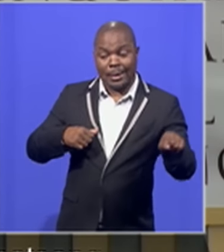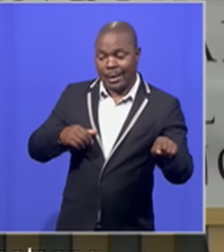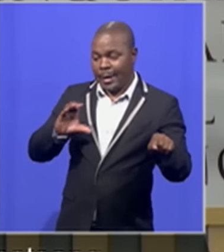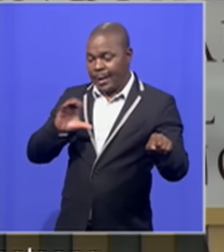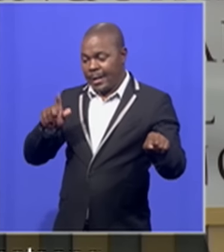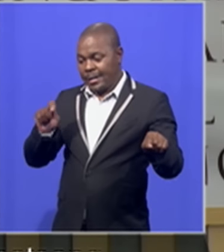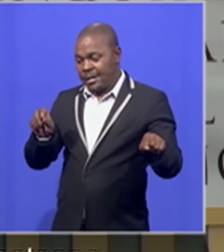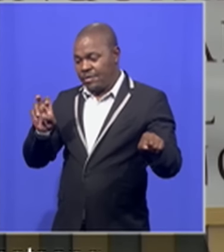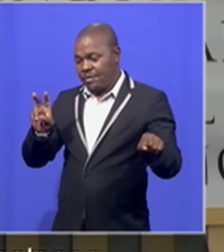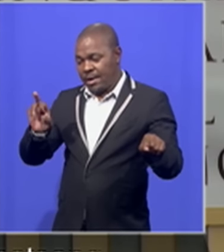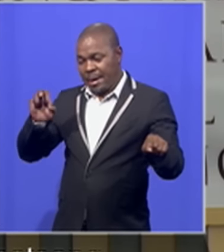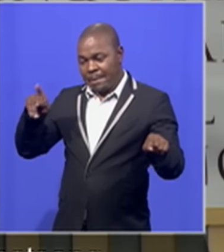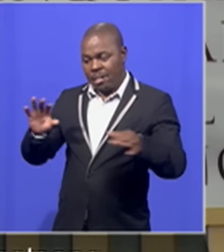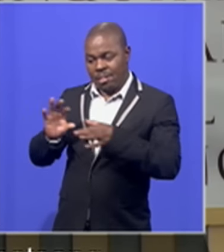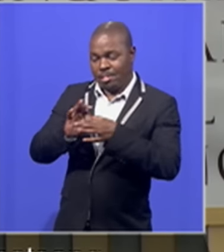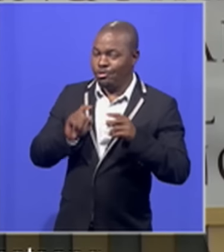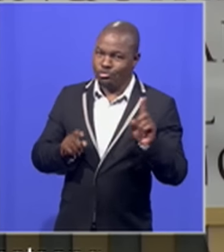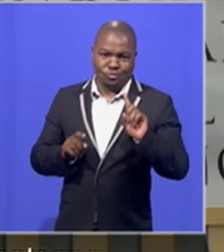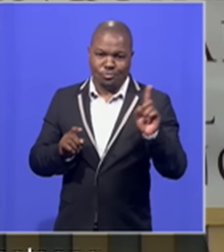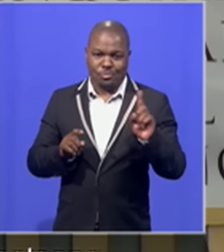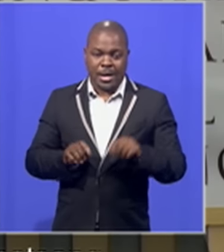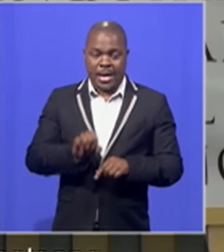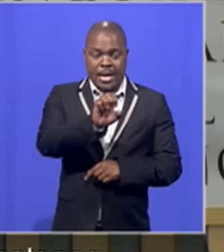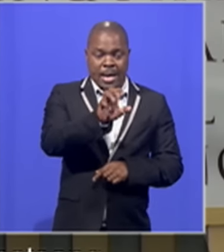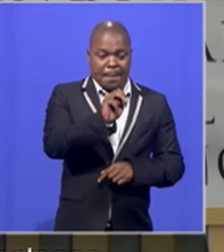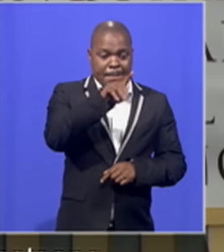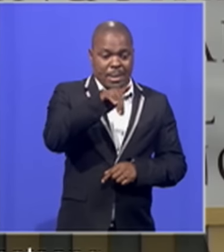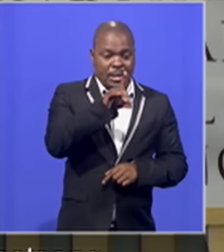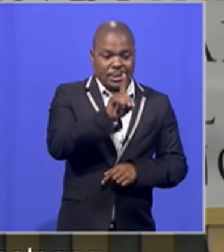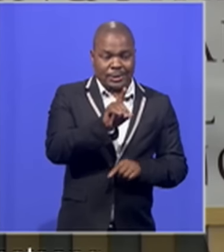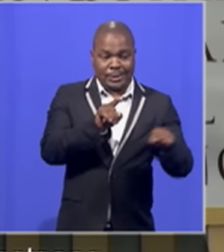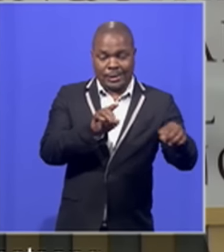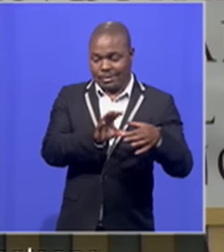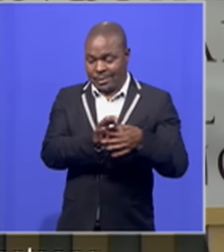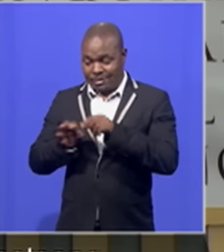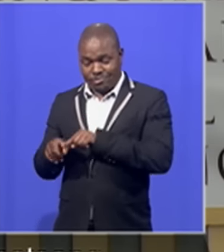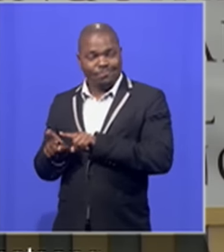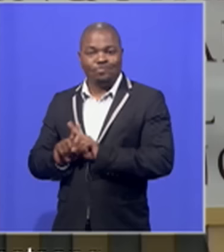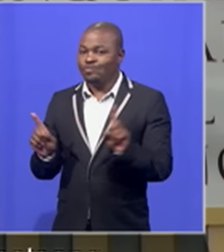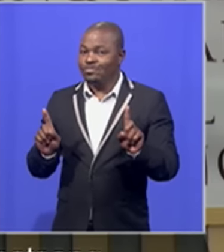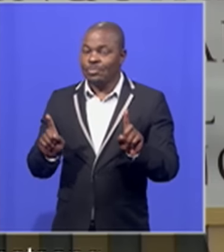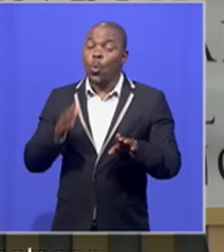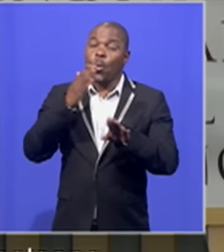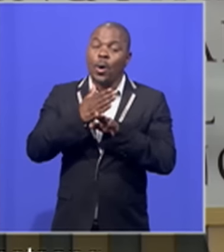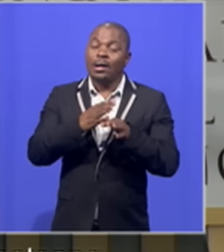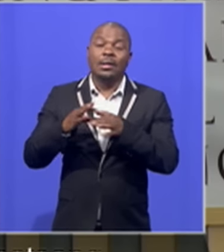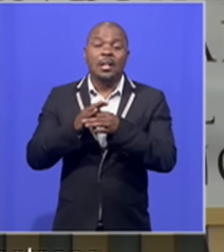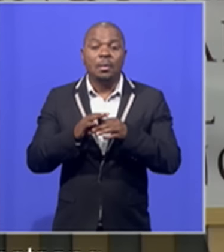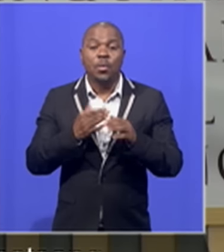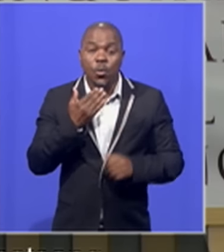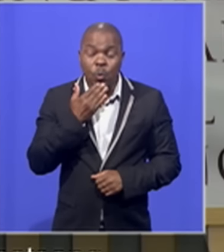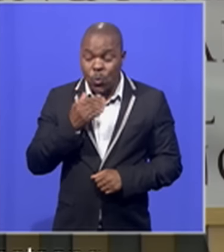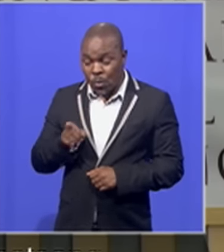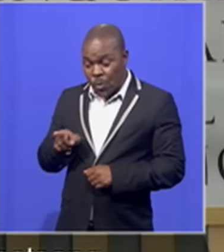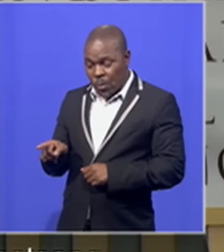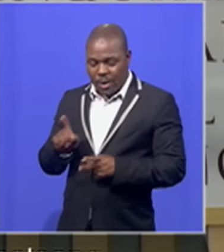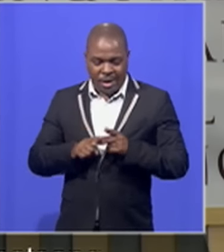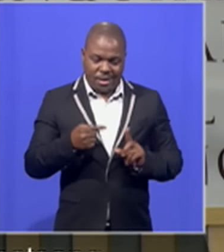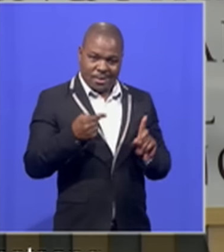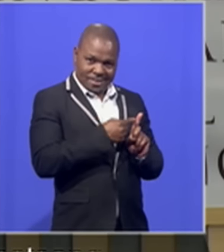VIP. It is not the working relationship of EMPD with CAT VIP. It is a working relationship that he has constructed,